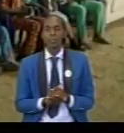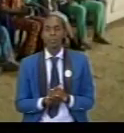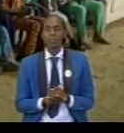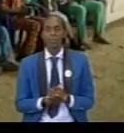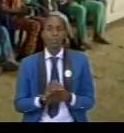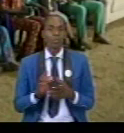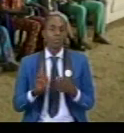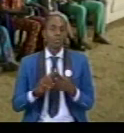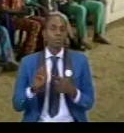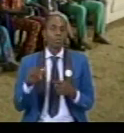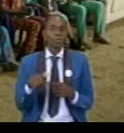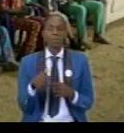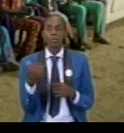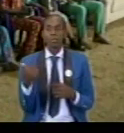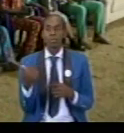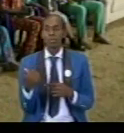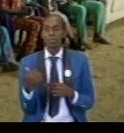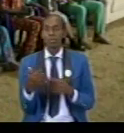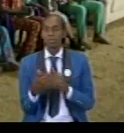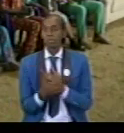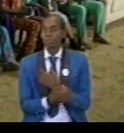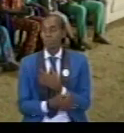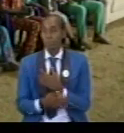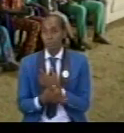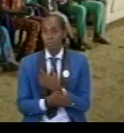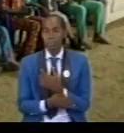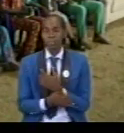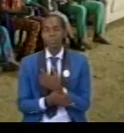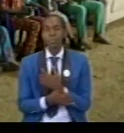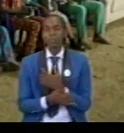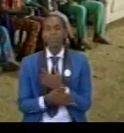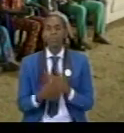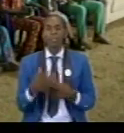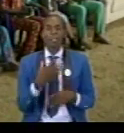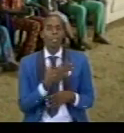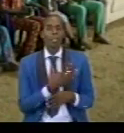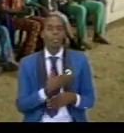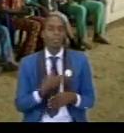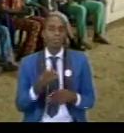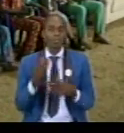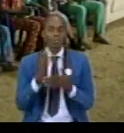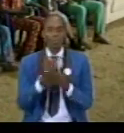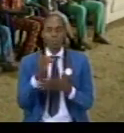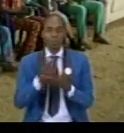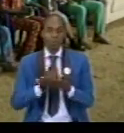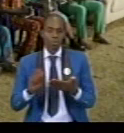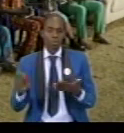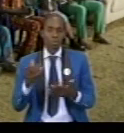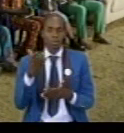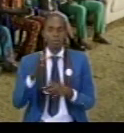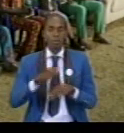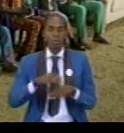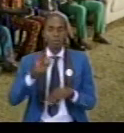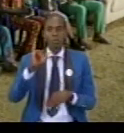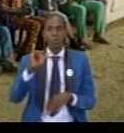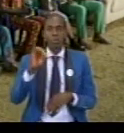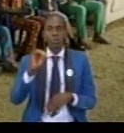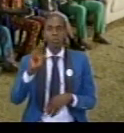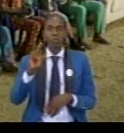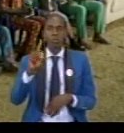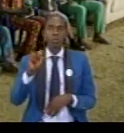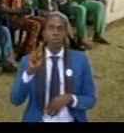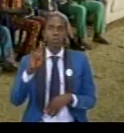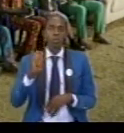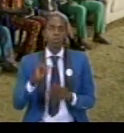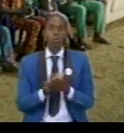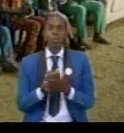where Abraham Ali connected. And he wrote on YouTube that God healed him of pneumonia that